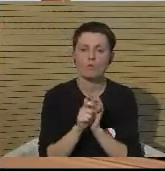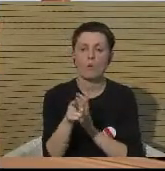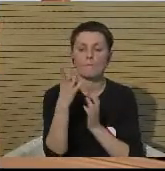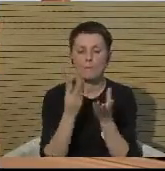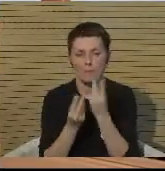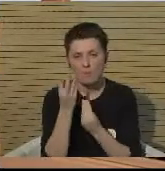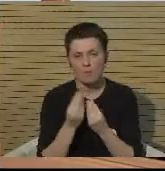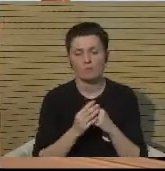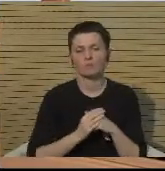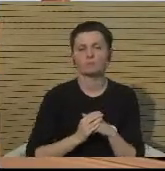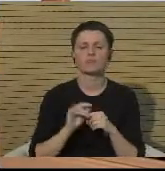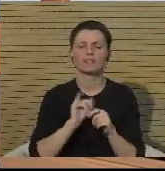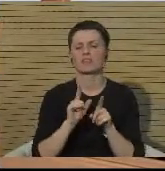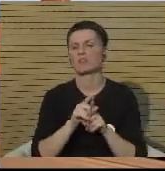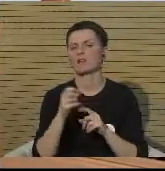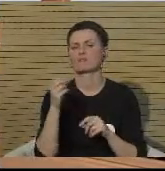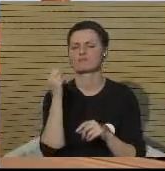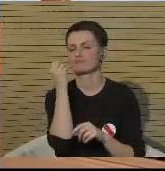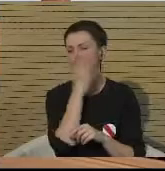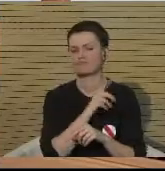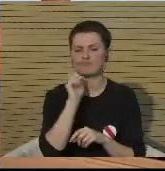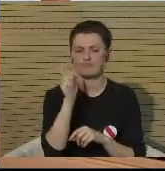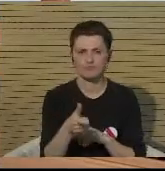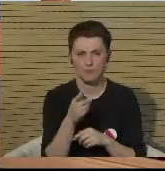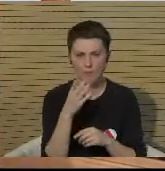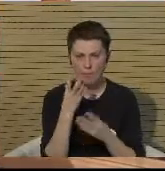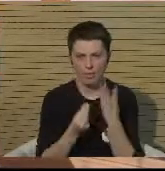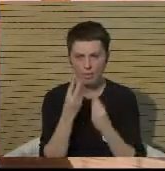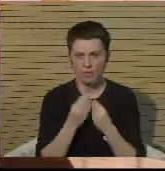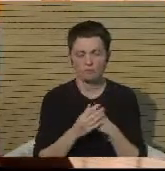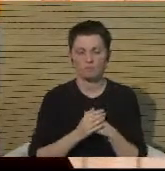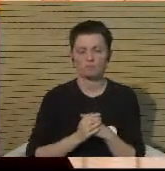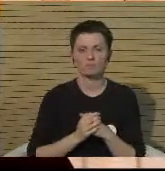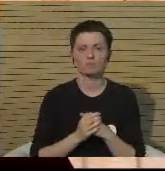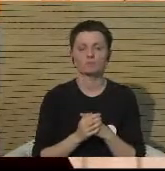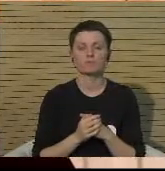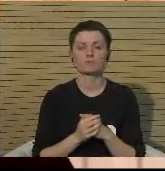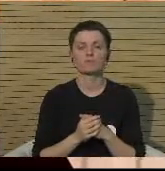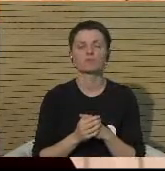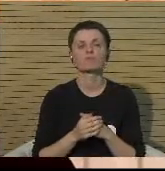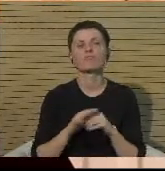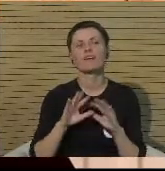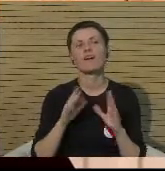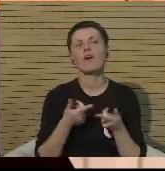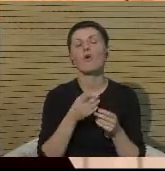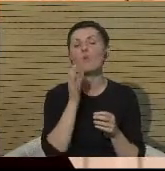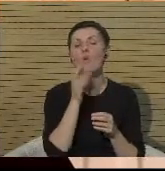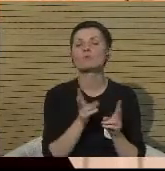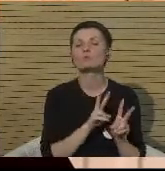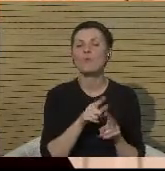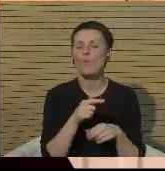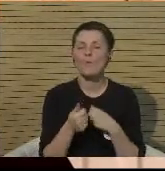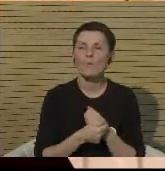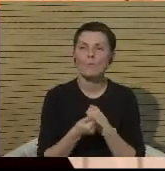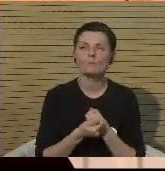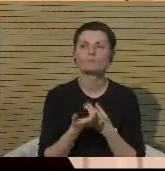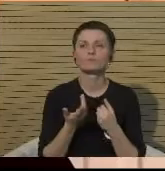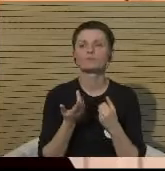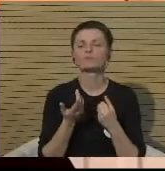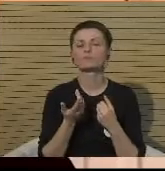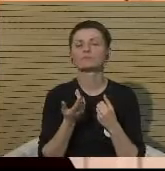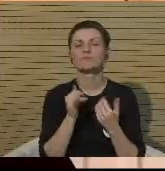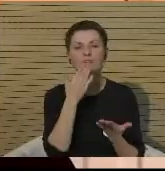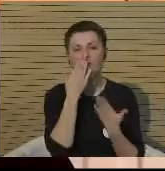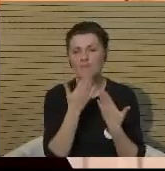the milk to get collected. We prayed to the milk, and we swore to the